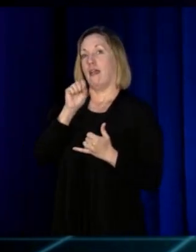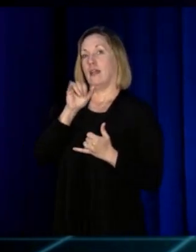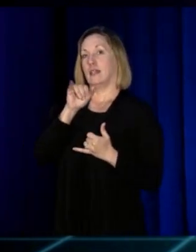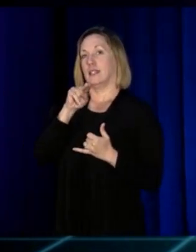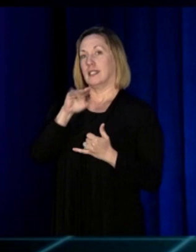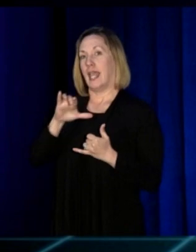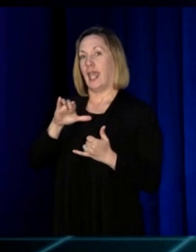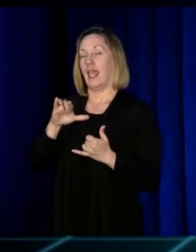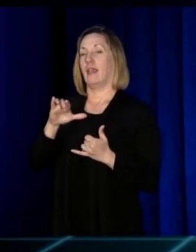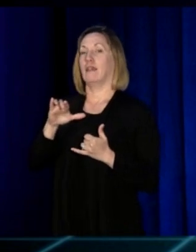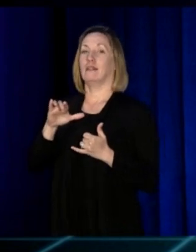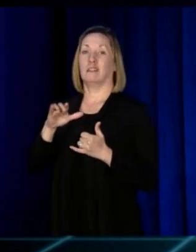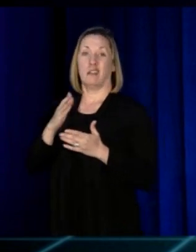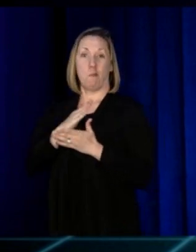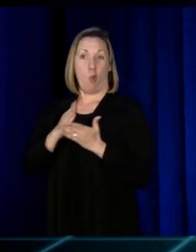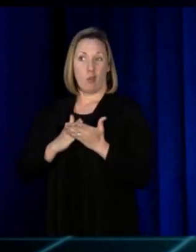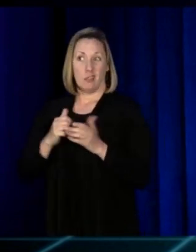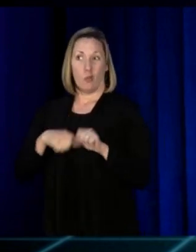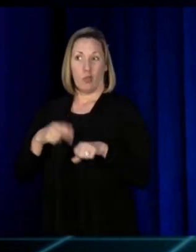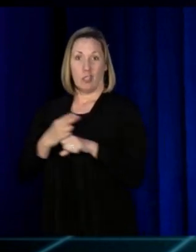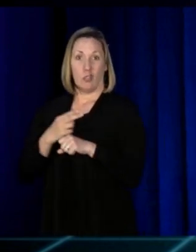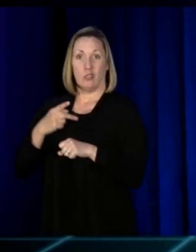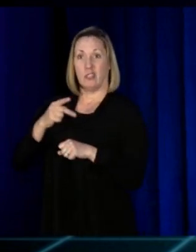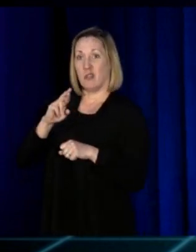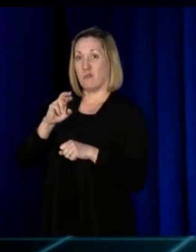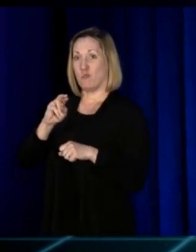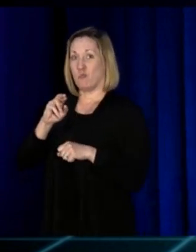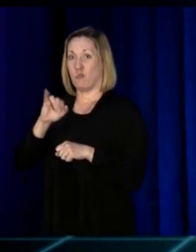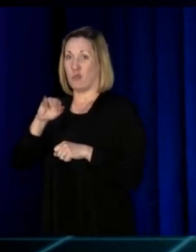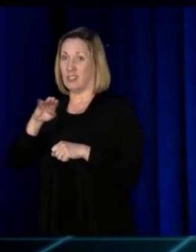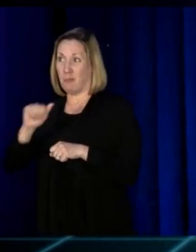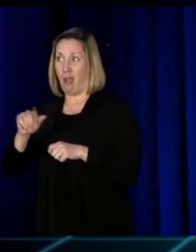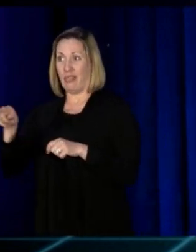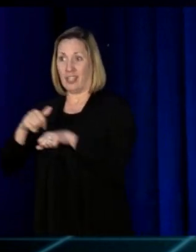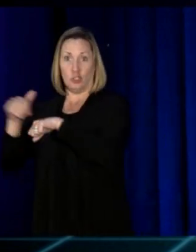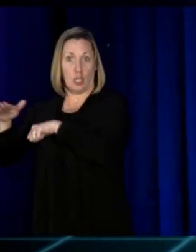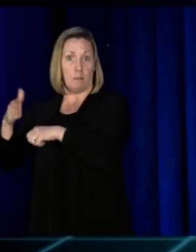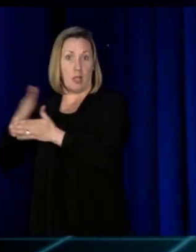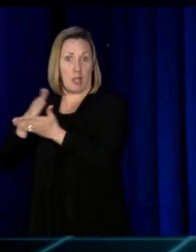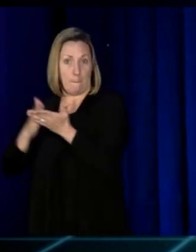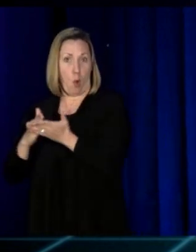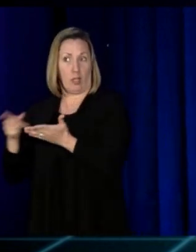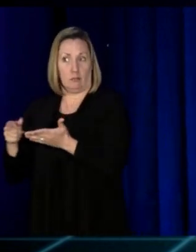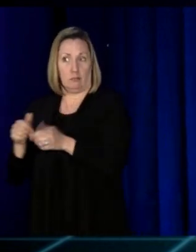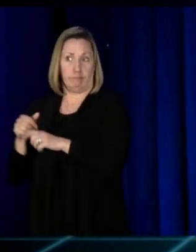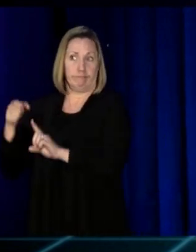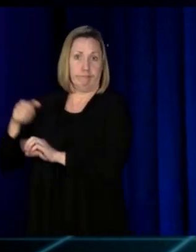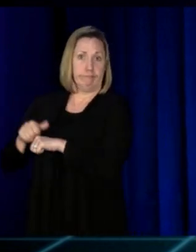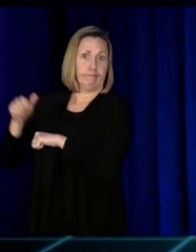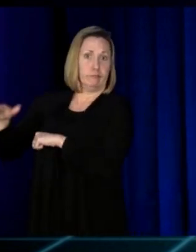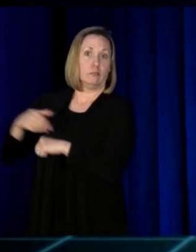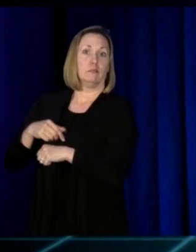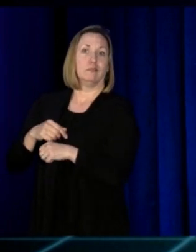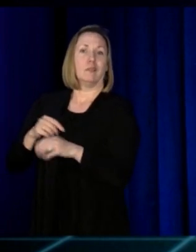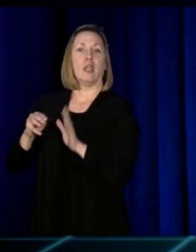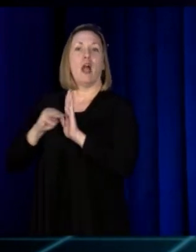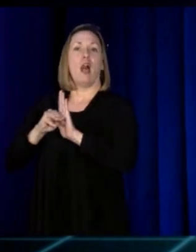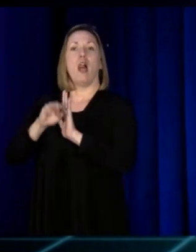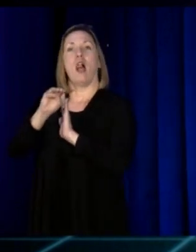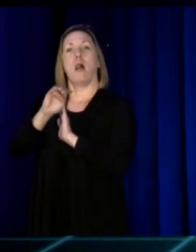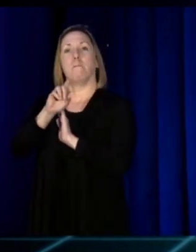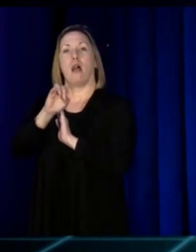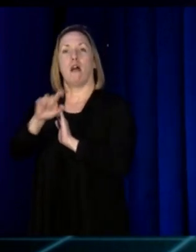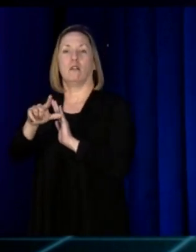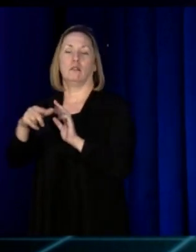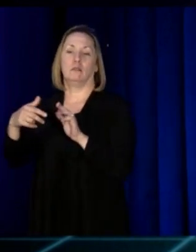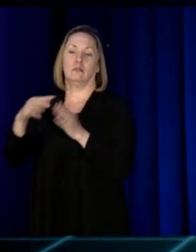that we can get from something like a Prisma. Prisma could ship a component that was like, a table, a model table that takes in a model